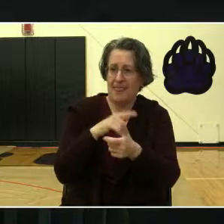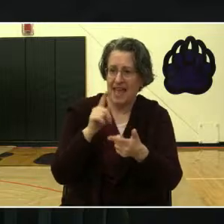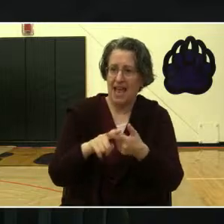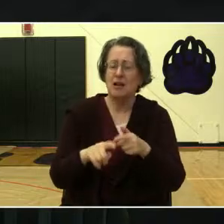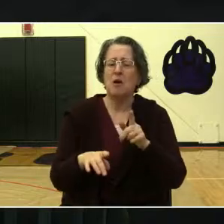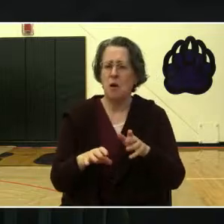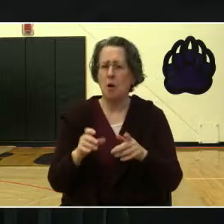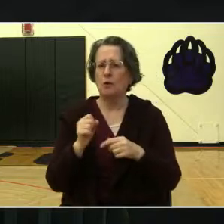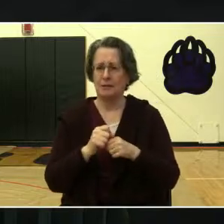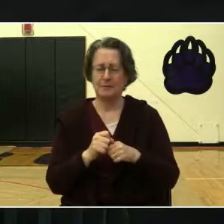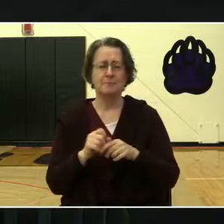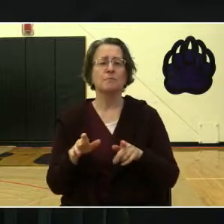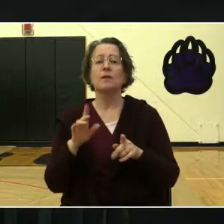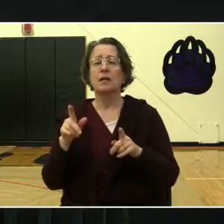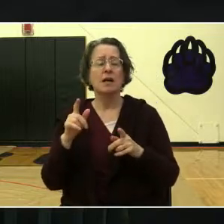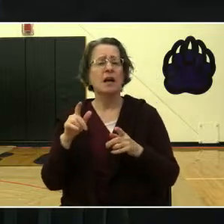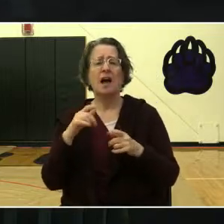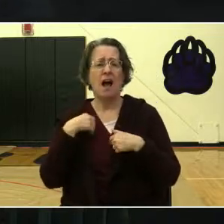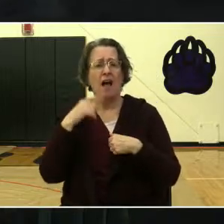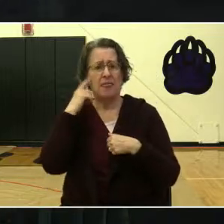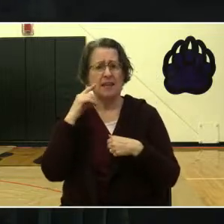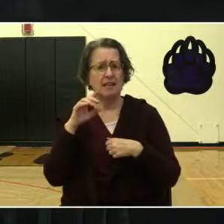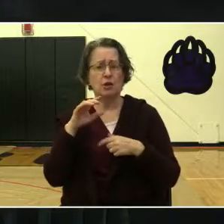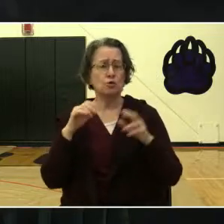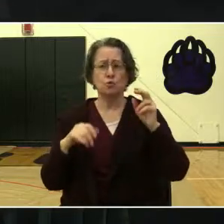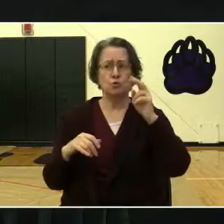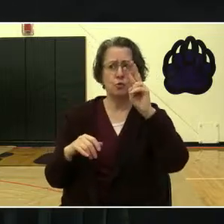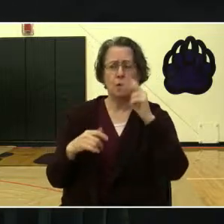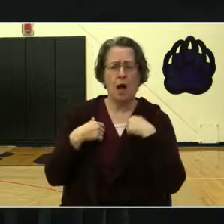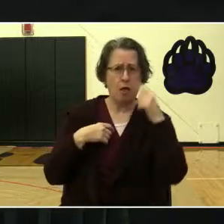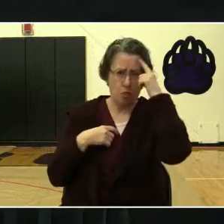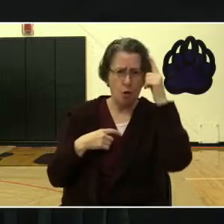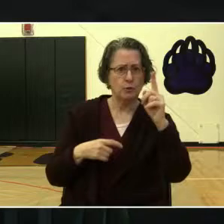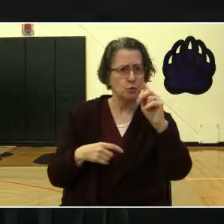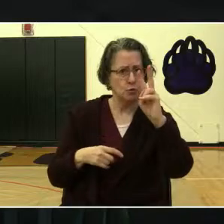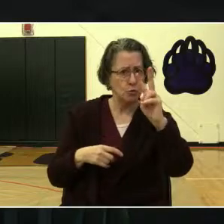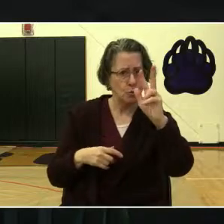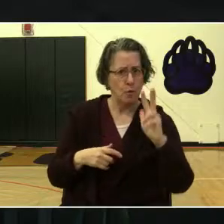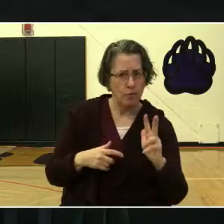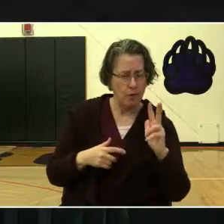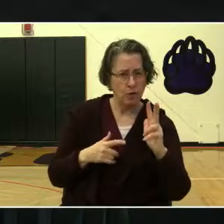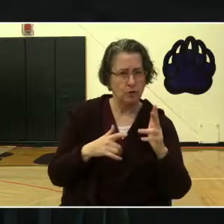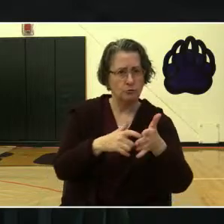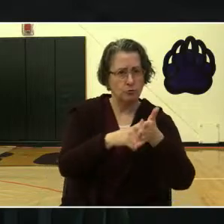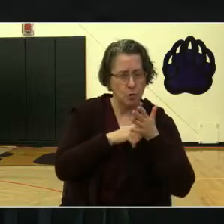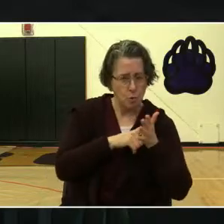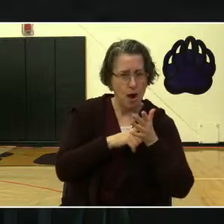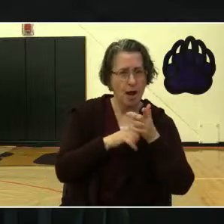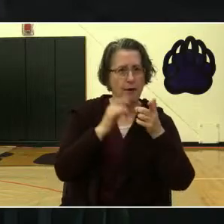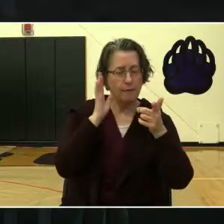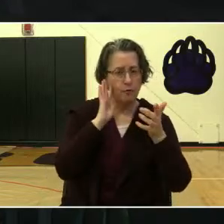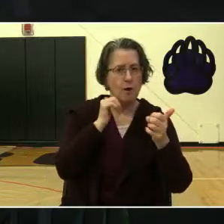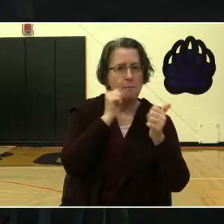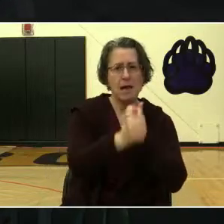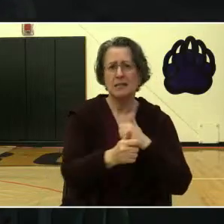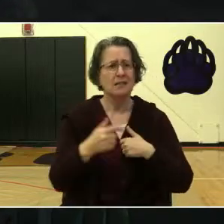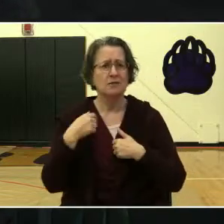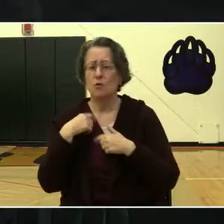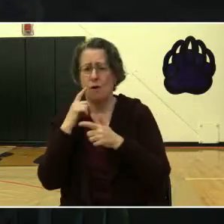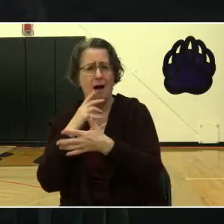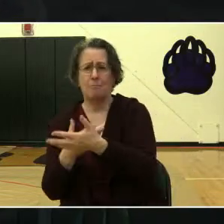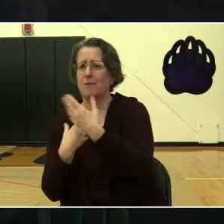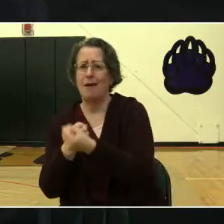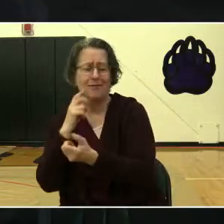Franks I think it's majority straight majority I'm confident straight majority I check it out